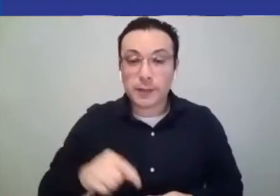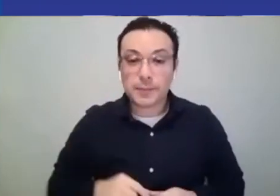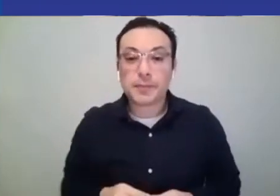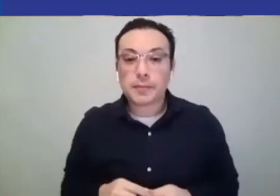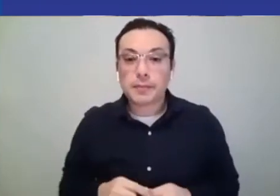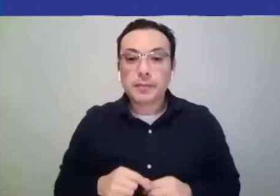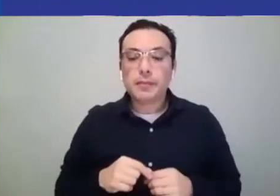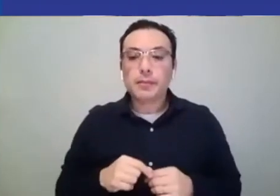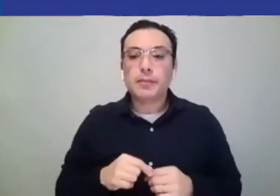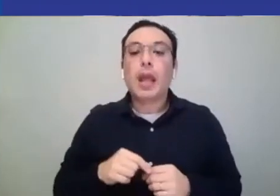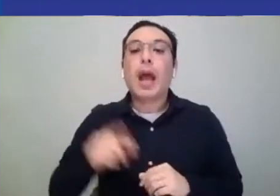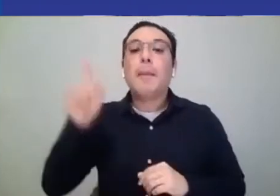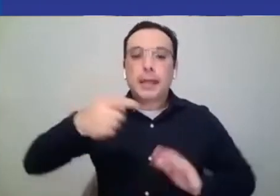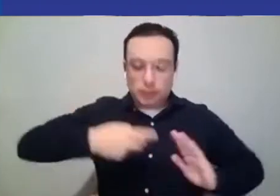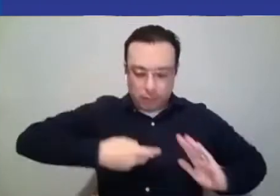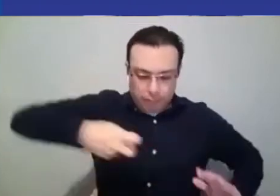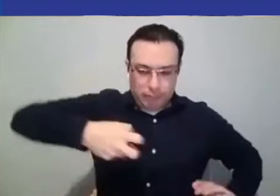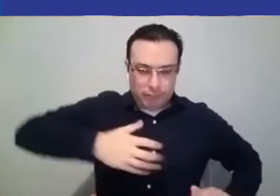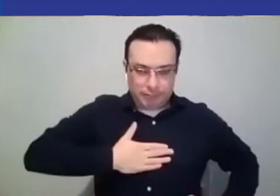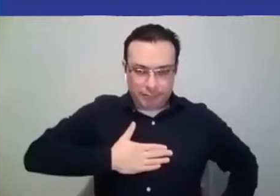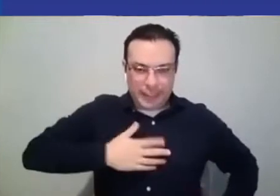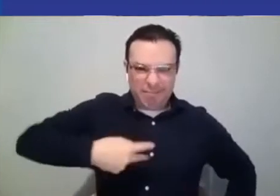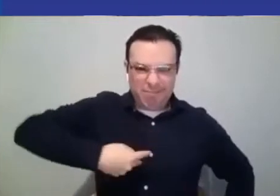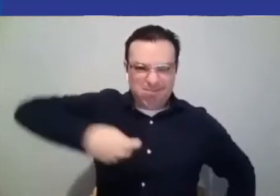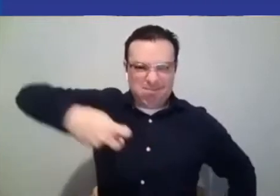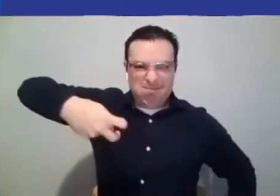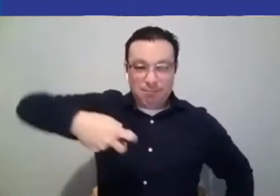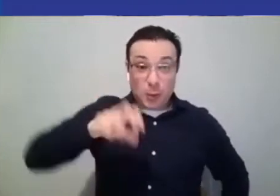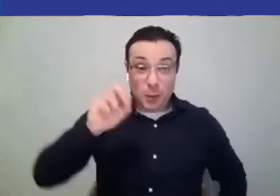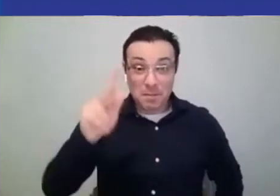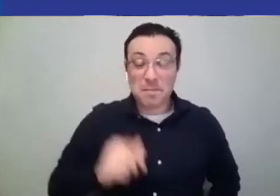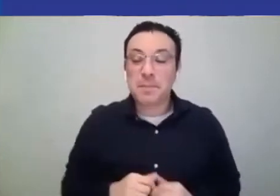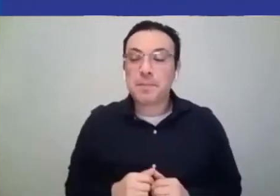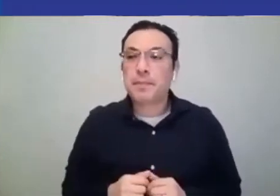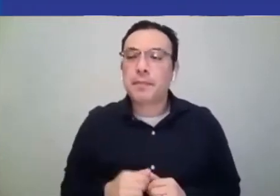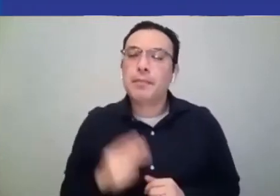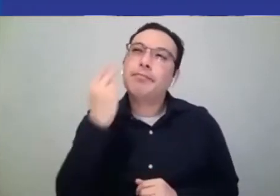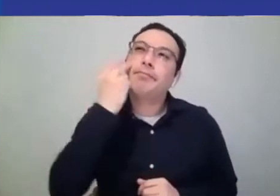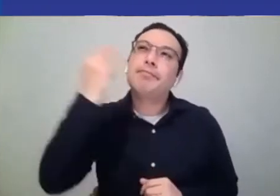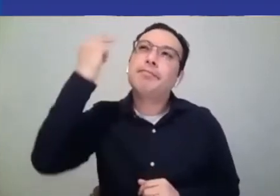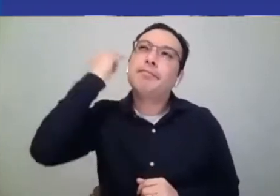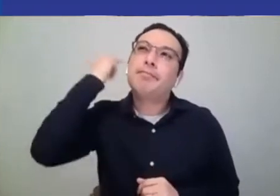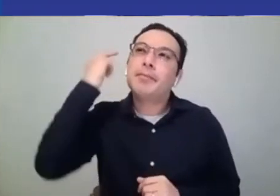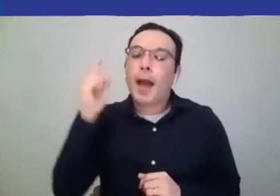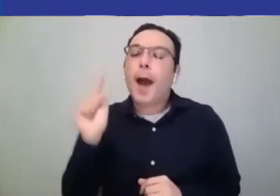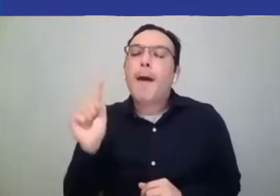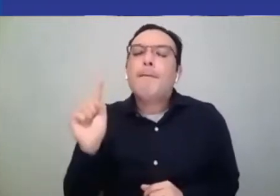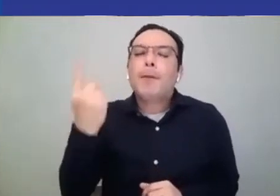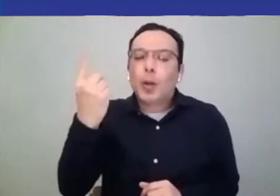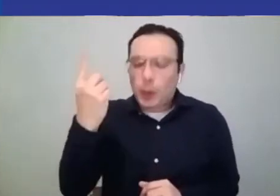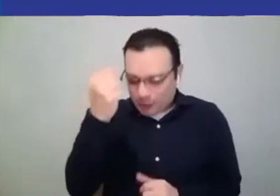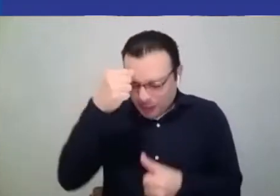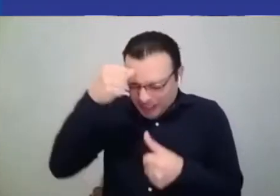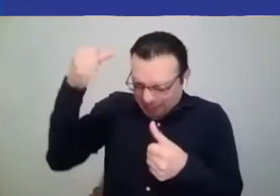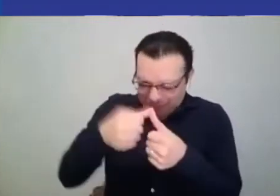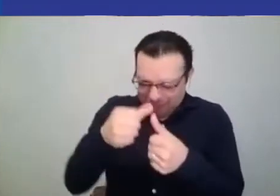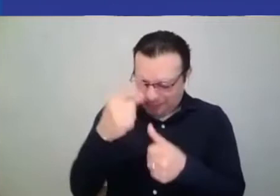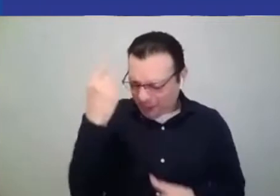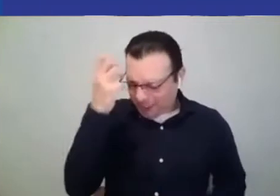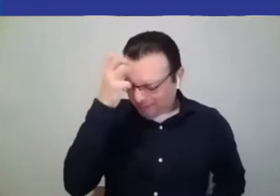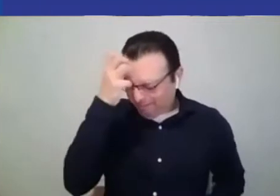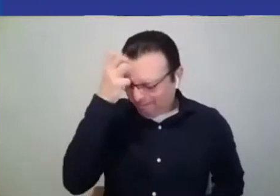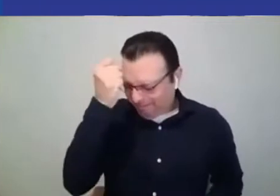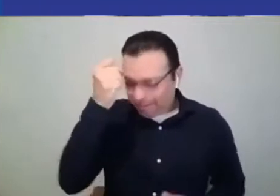next question I'd like to ask you is to ground it in something personal, which is, what is your first memory of dance? Where were